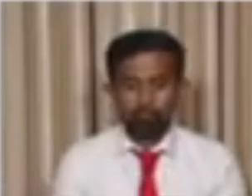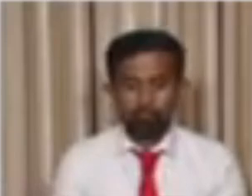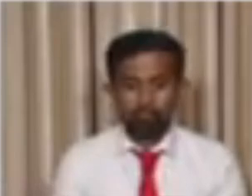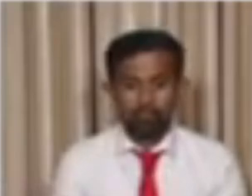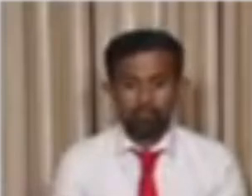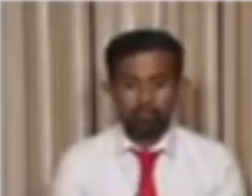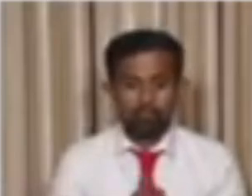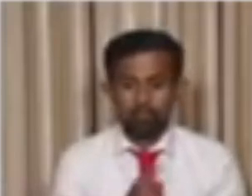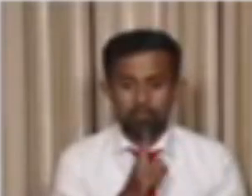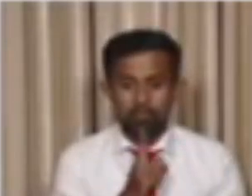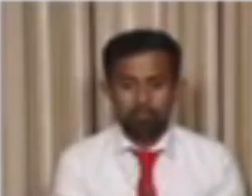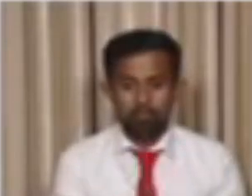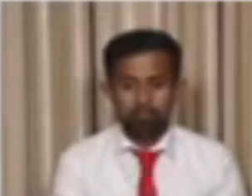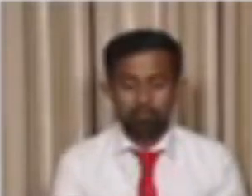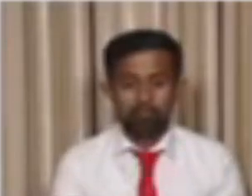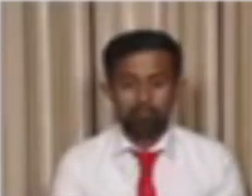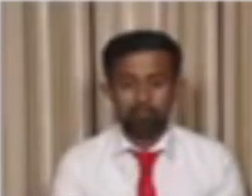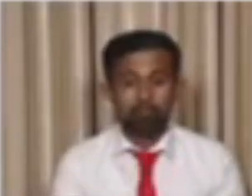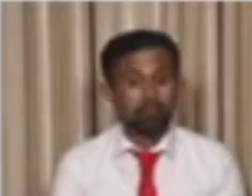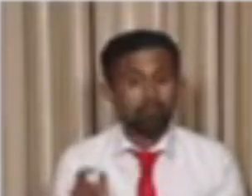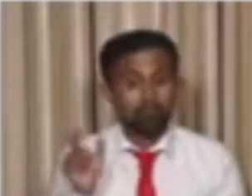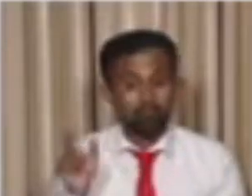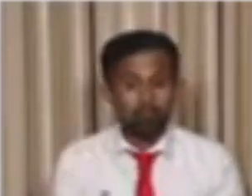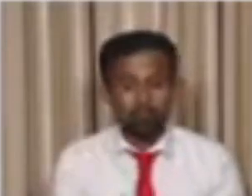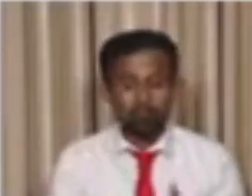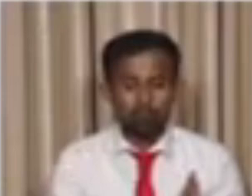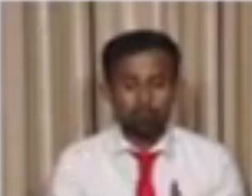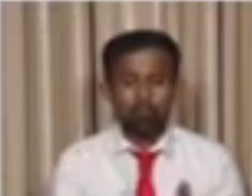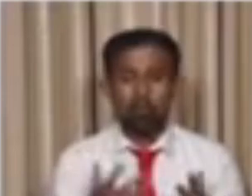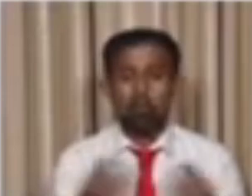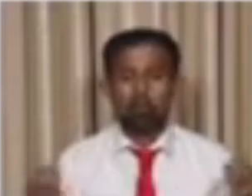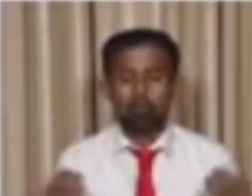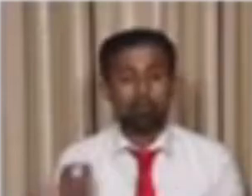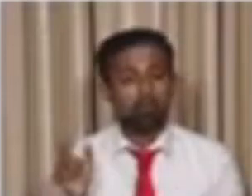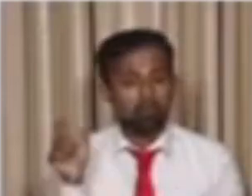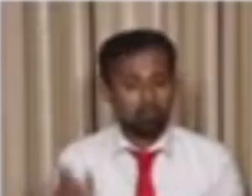the Indian Pakistani Citizenship Law number 3, Act number 3 of